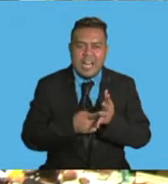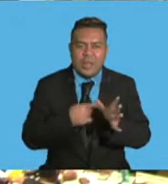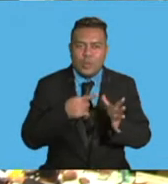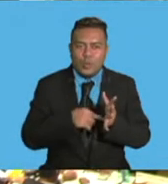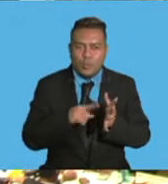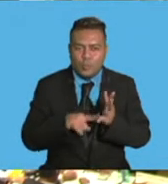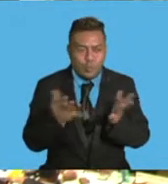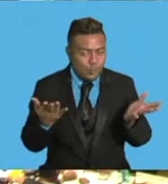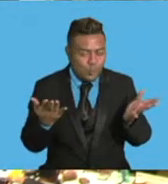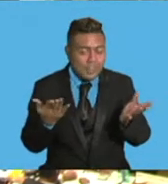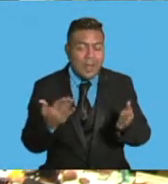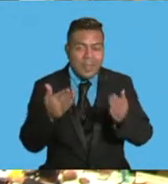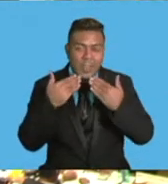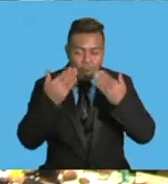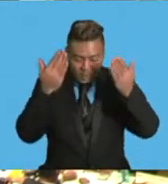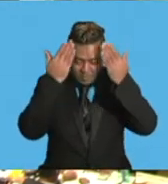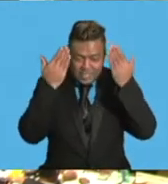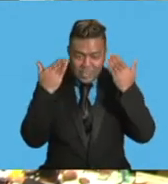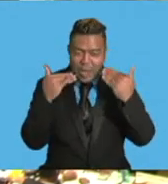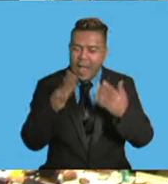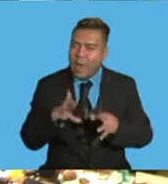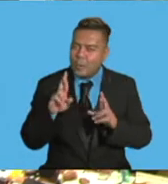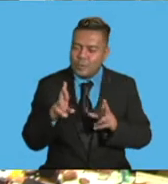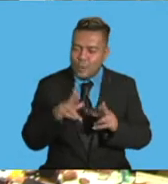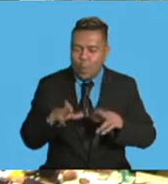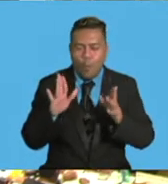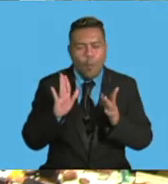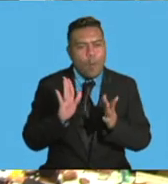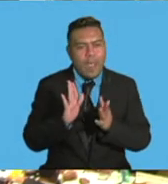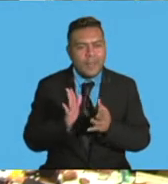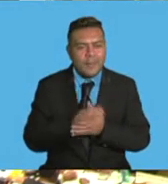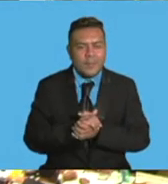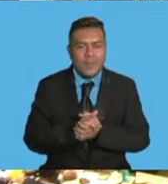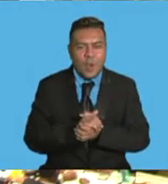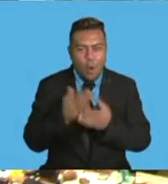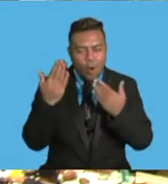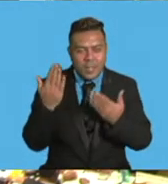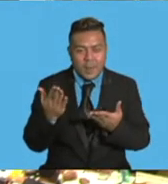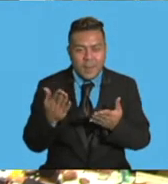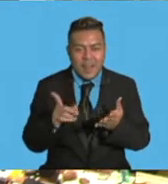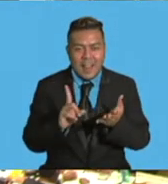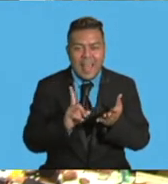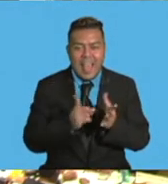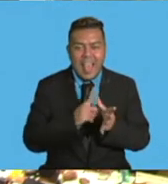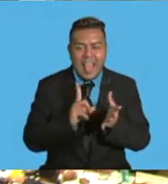Thank you, Honorable Speaker, sir. I wish to first acknowledge the Honorable Alvik Maharaj for asking this